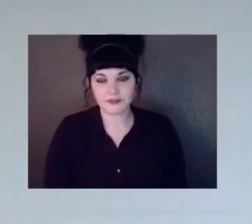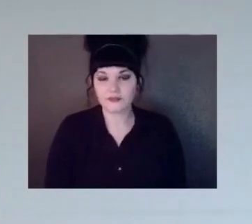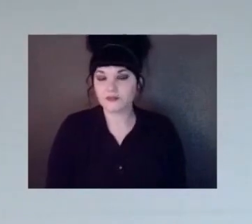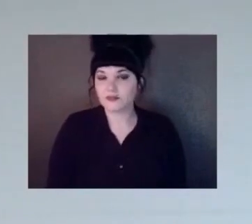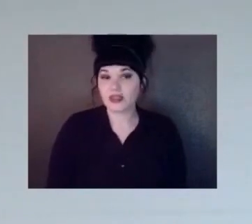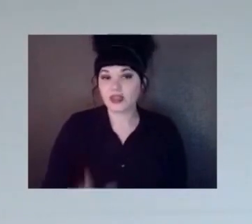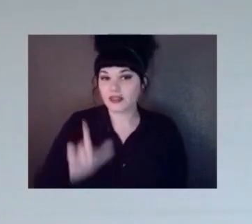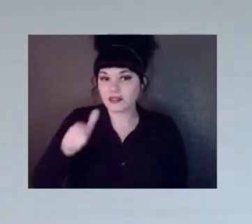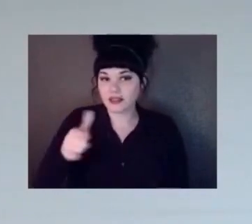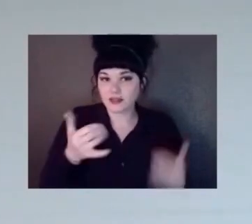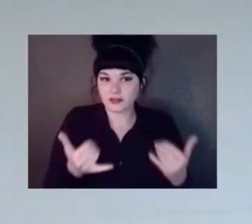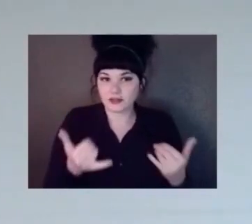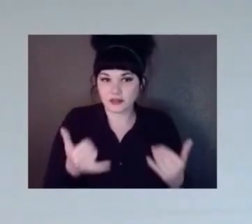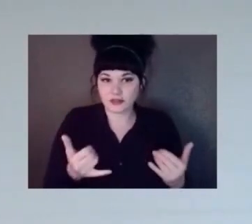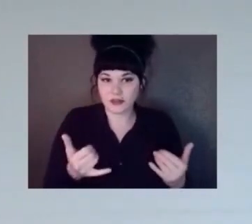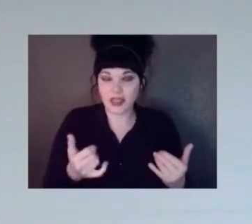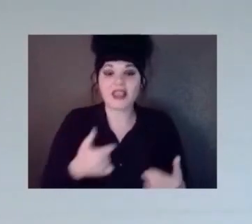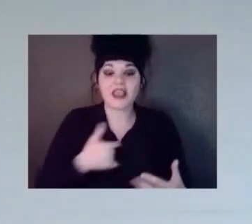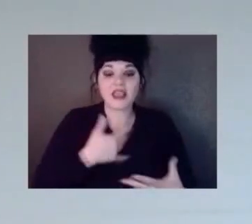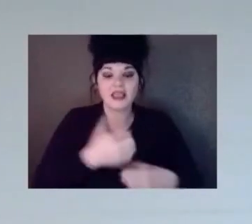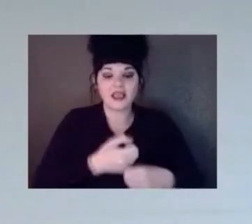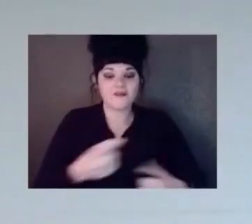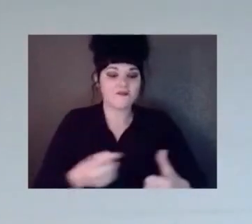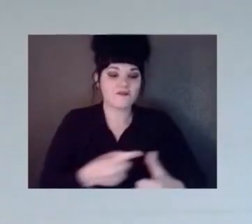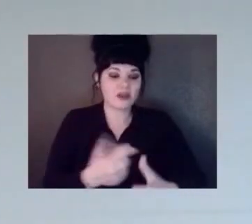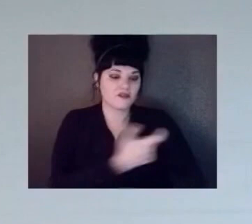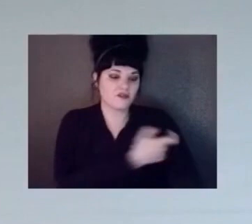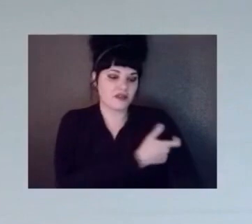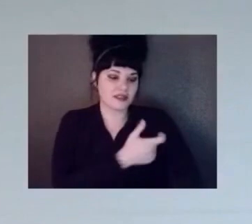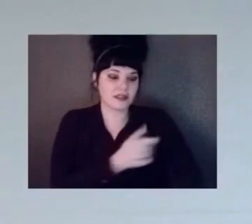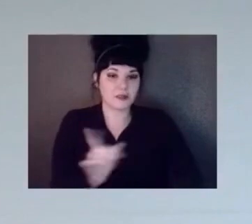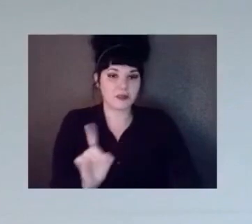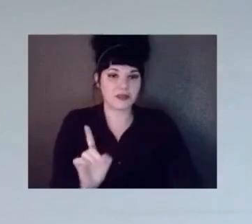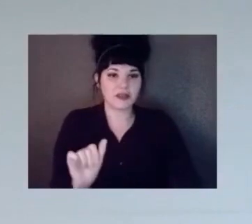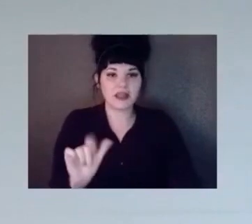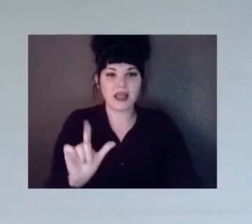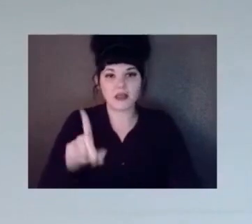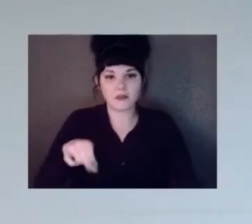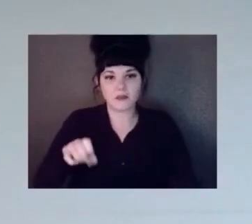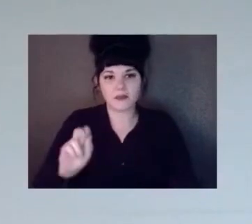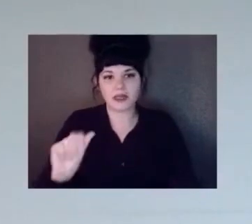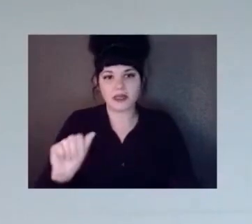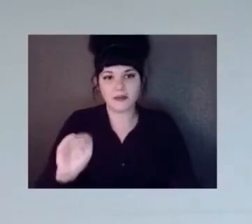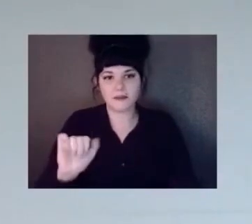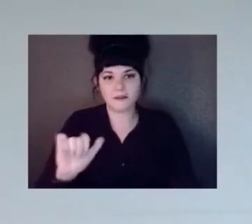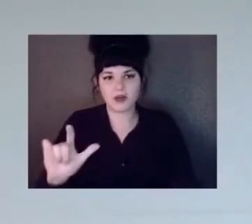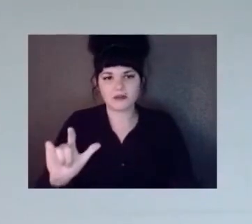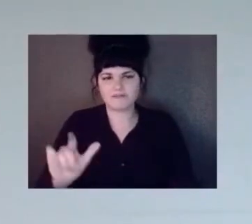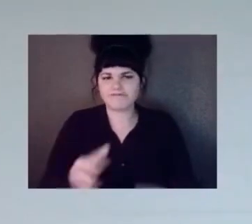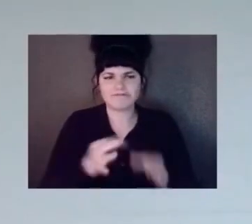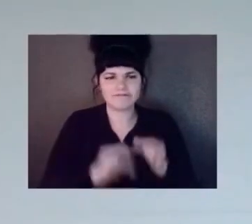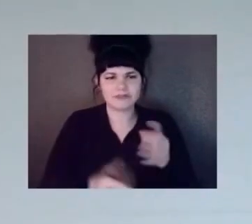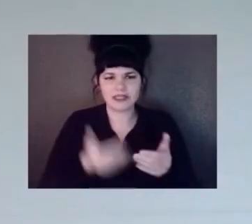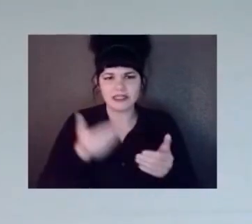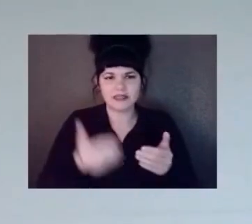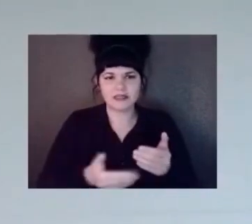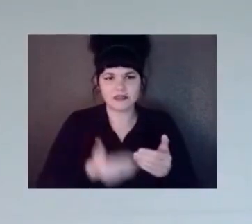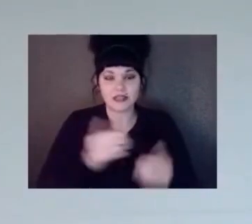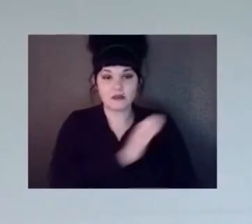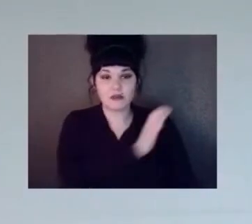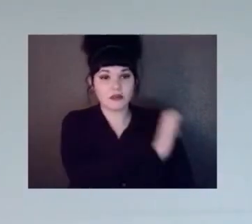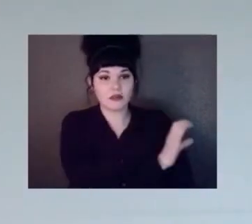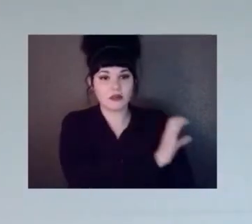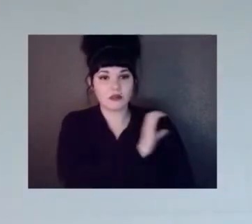Alpena Mall. Very easy. It's just a walk-in clinic, and there are many popping up throughout